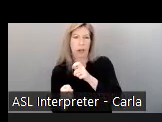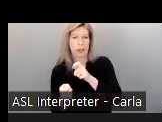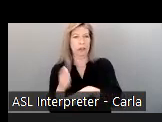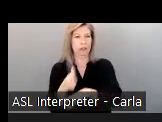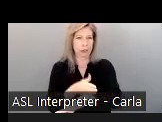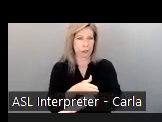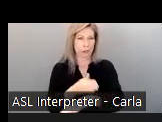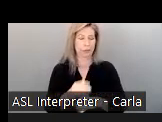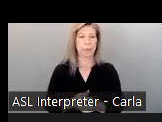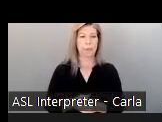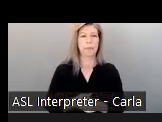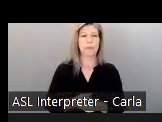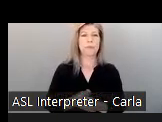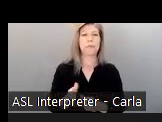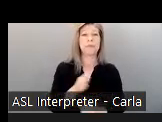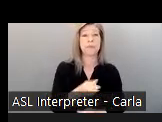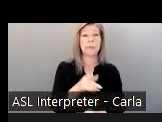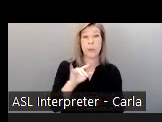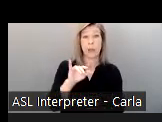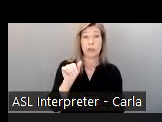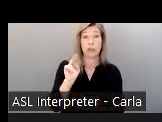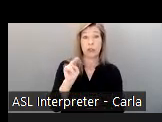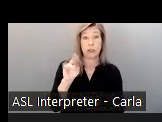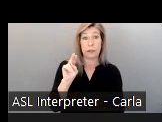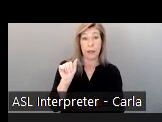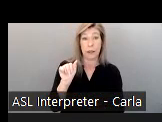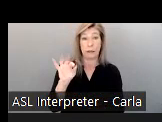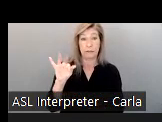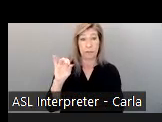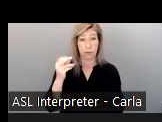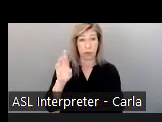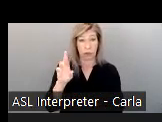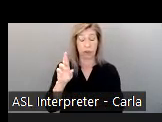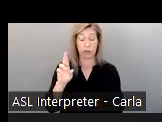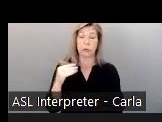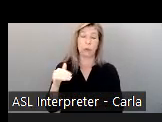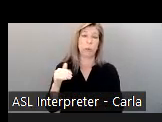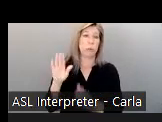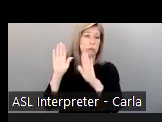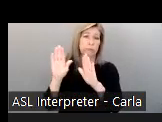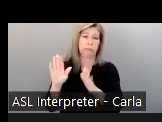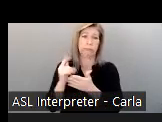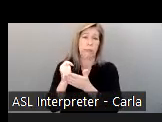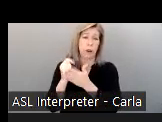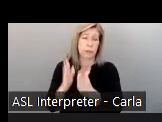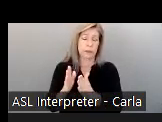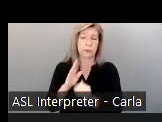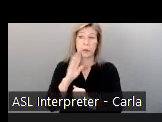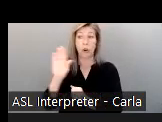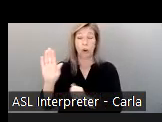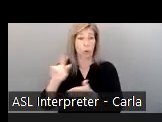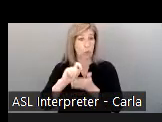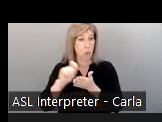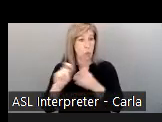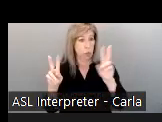So Janina Fisher, a really amazing therapist, writes, "It would be rare in the mental